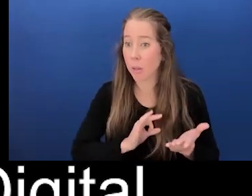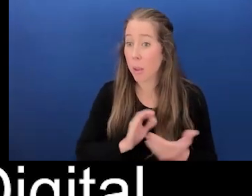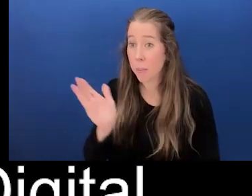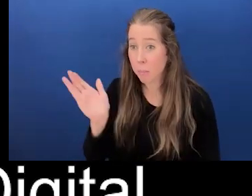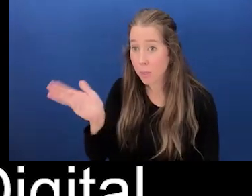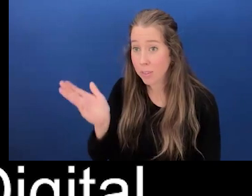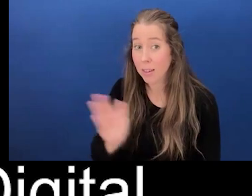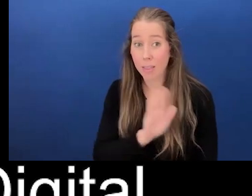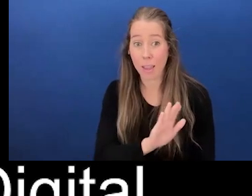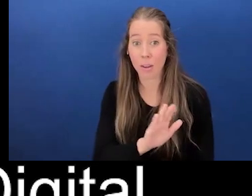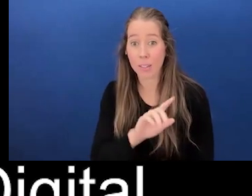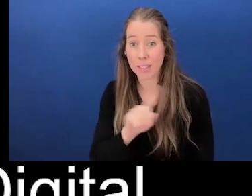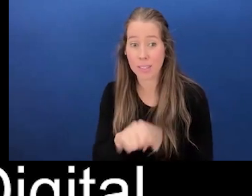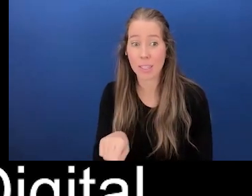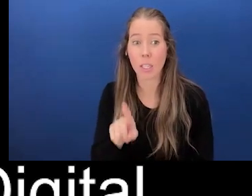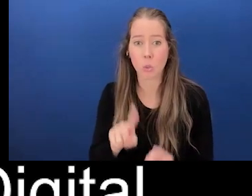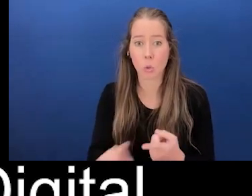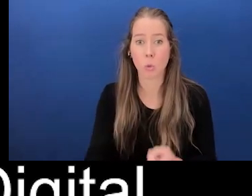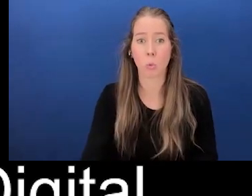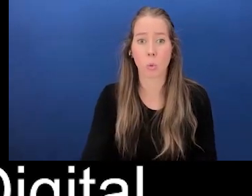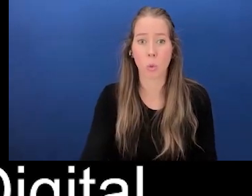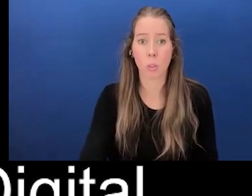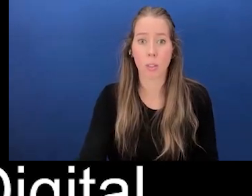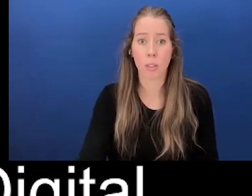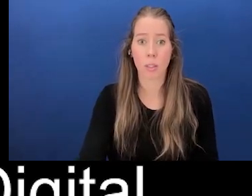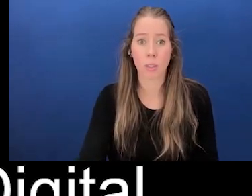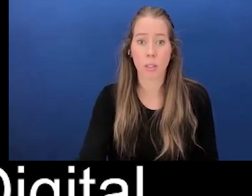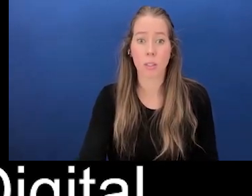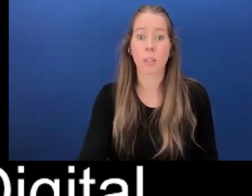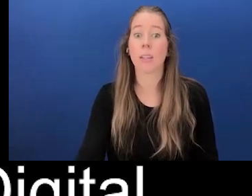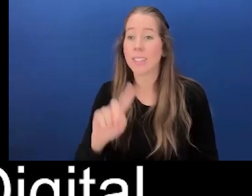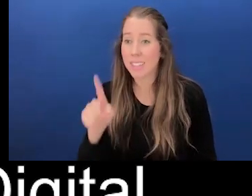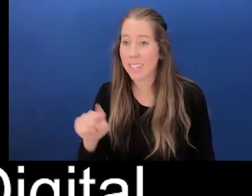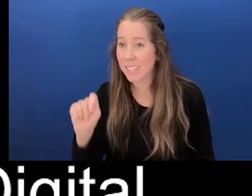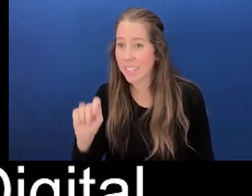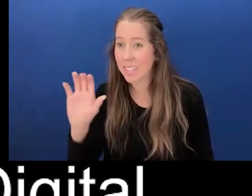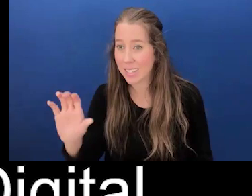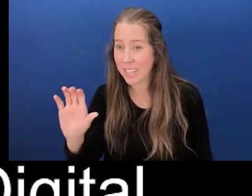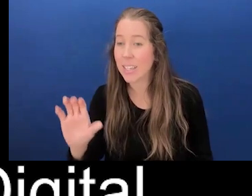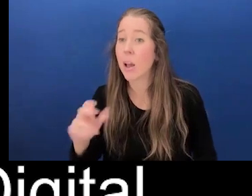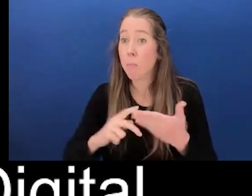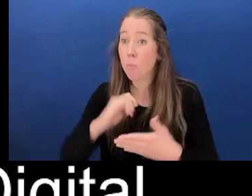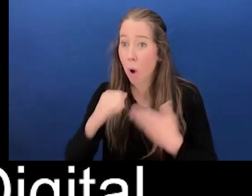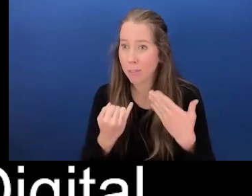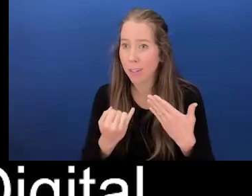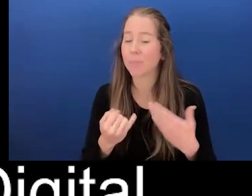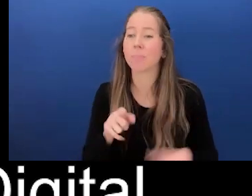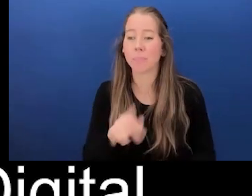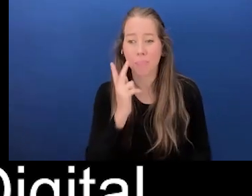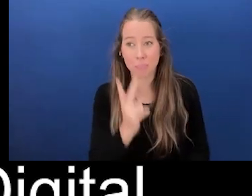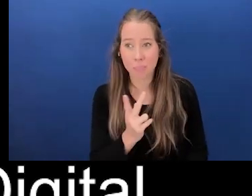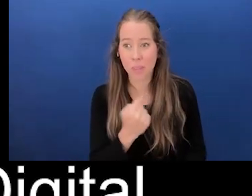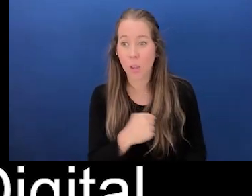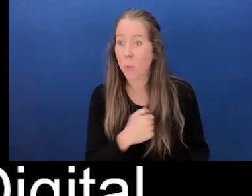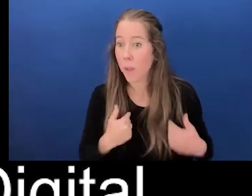presenting their ZTC projects. And what we're going to do is, you see we have a